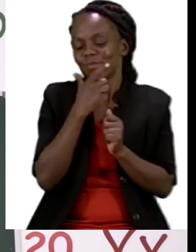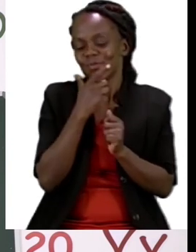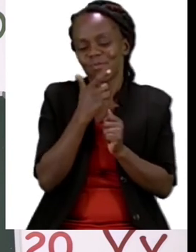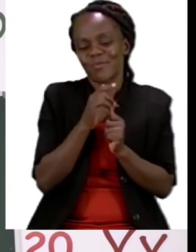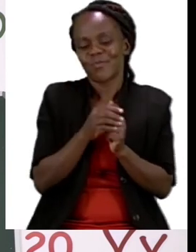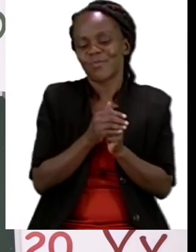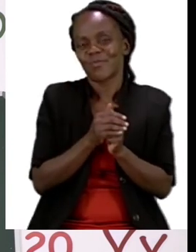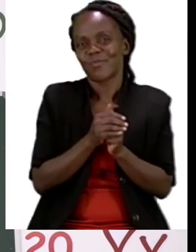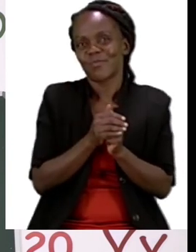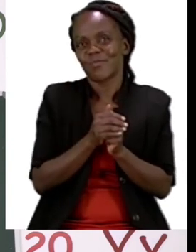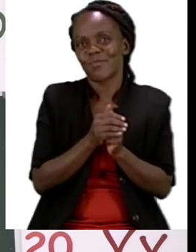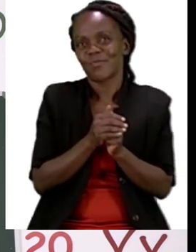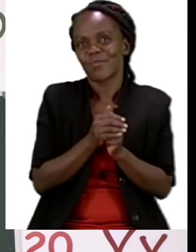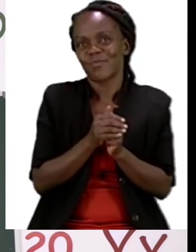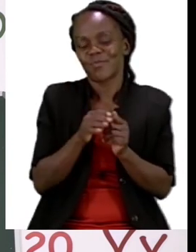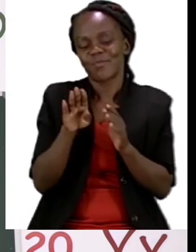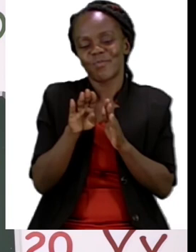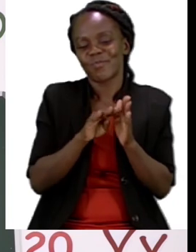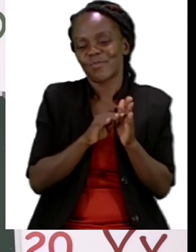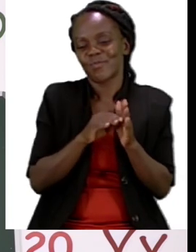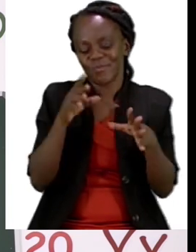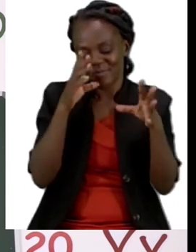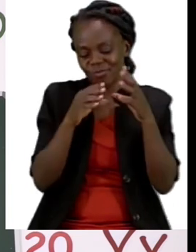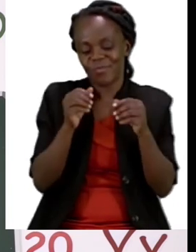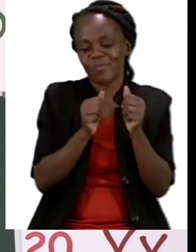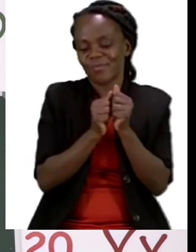you so much for joining us today, and